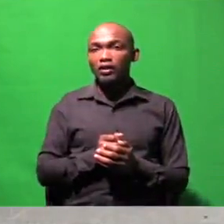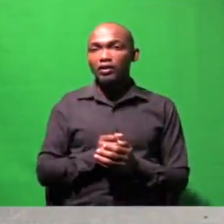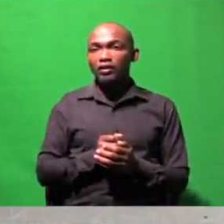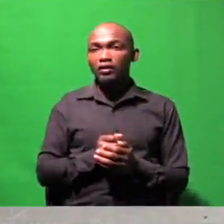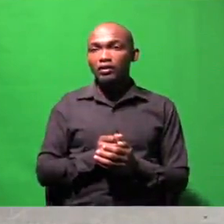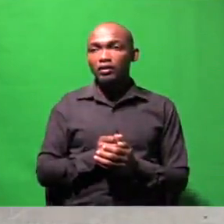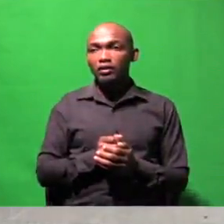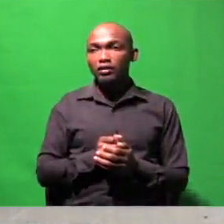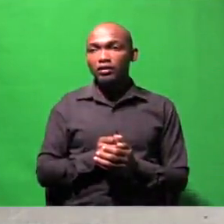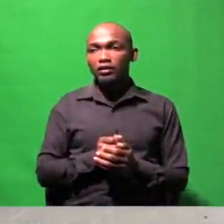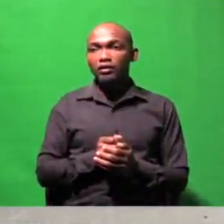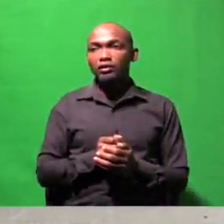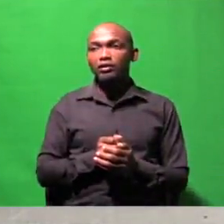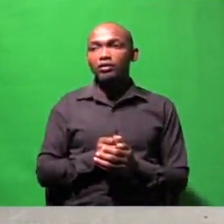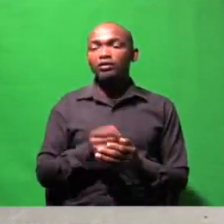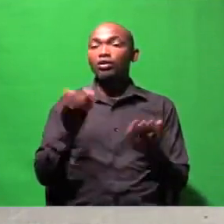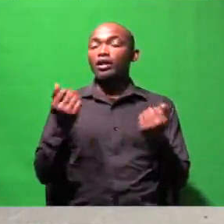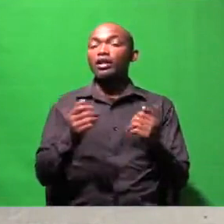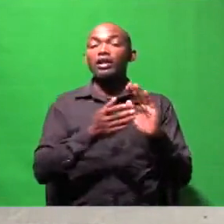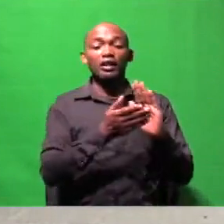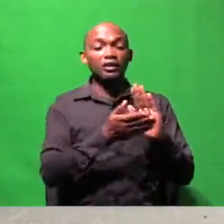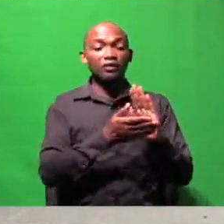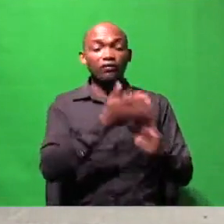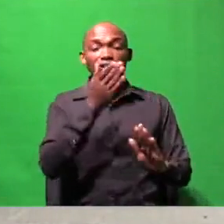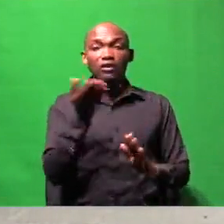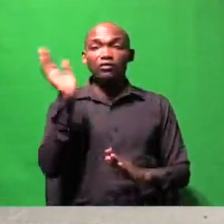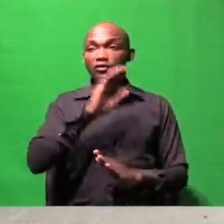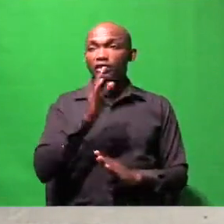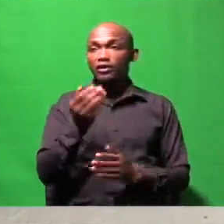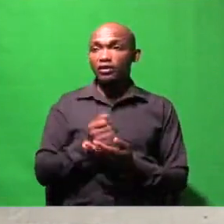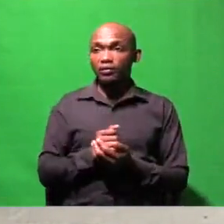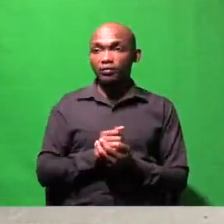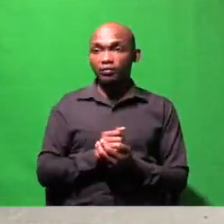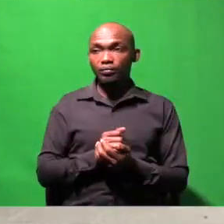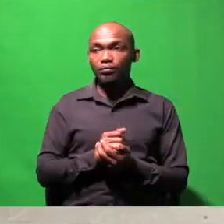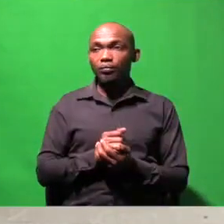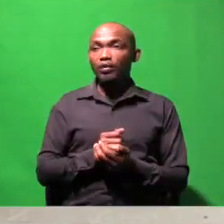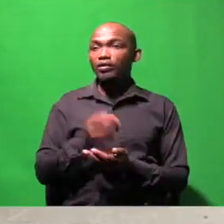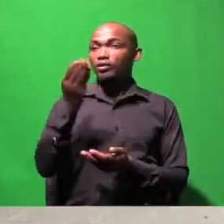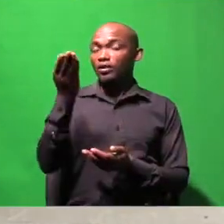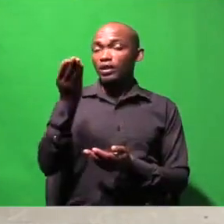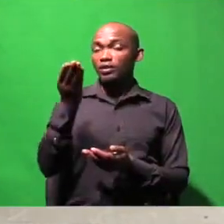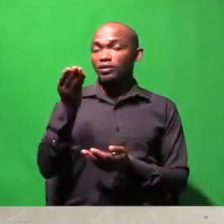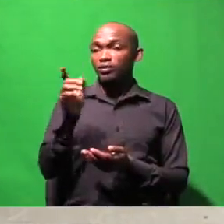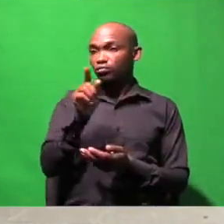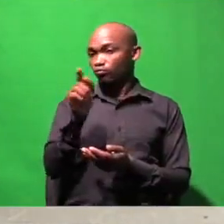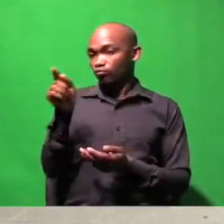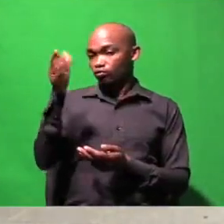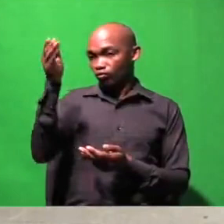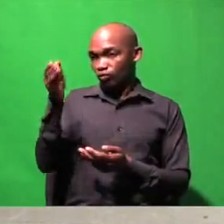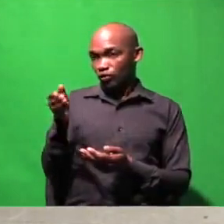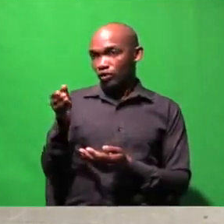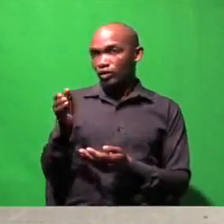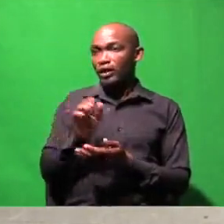destroyed. Let's finish with that first one. What about the second? Atom can be created in nuclear fission, also